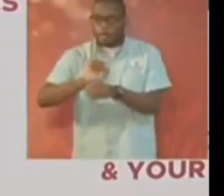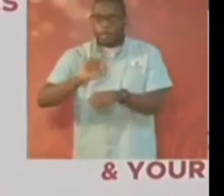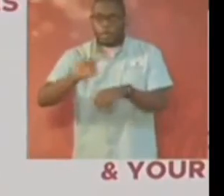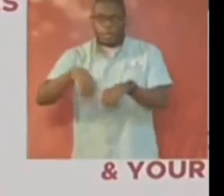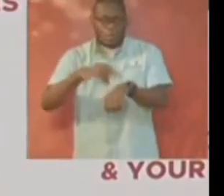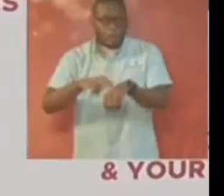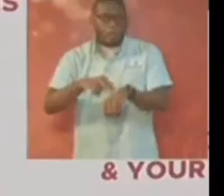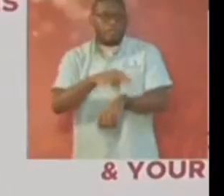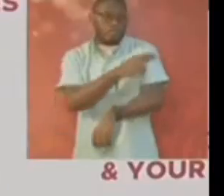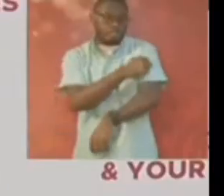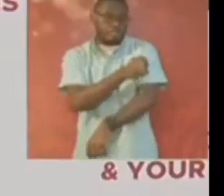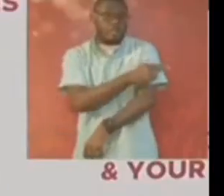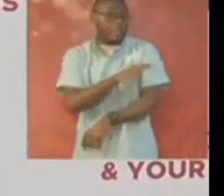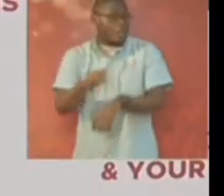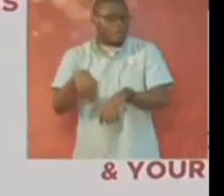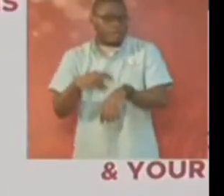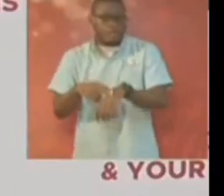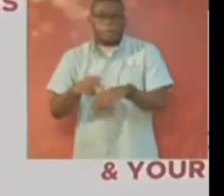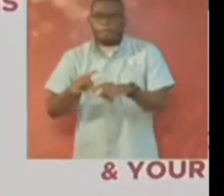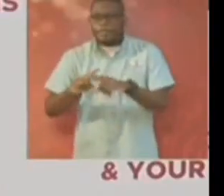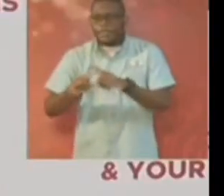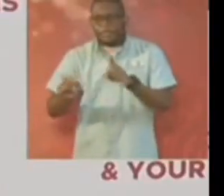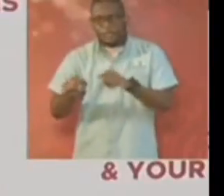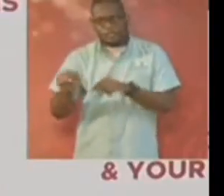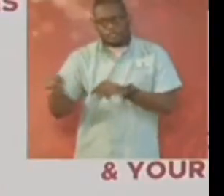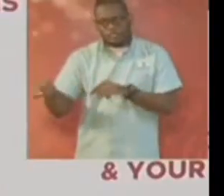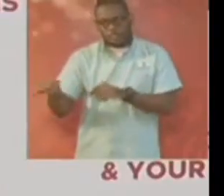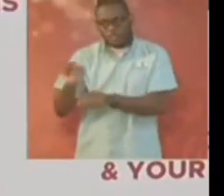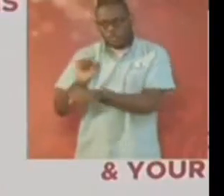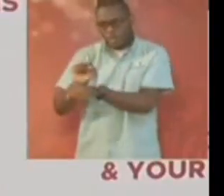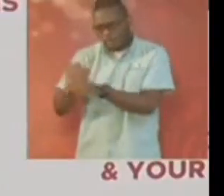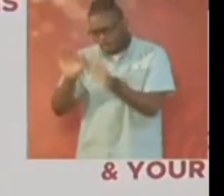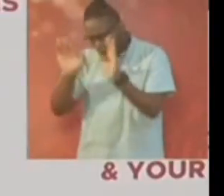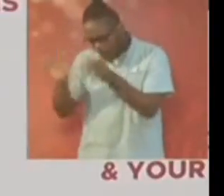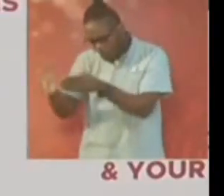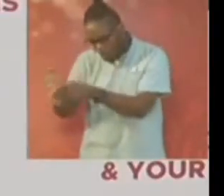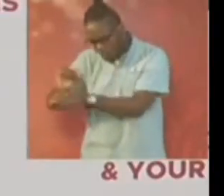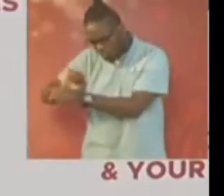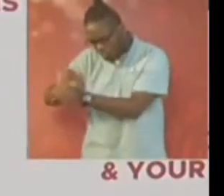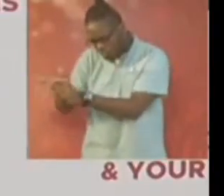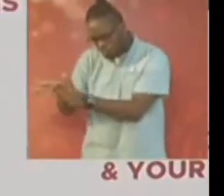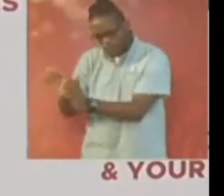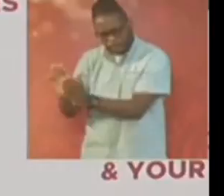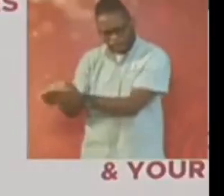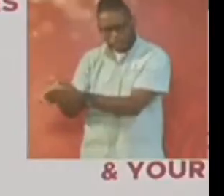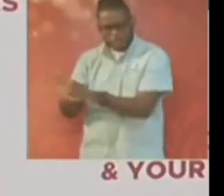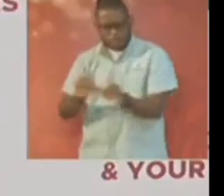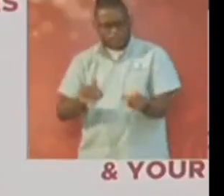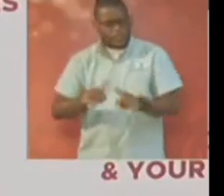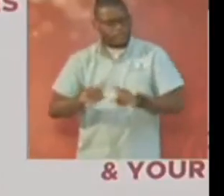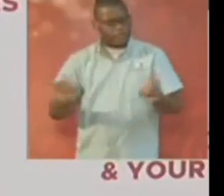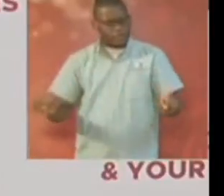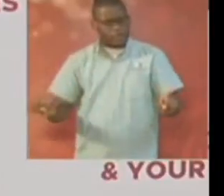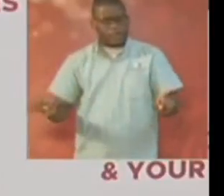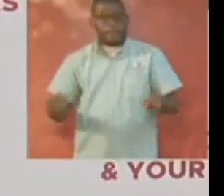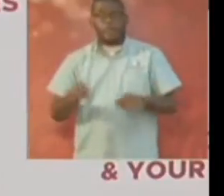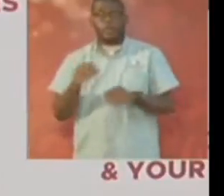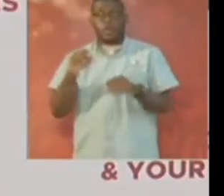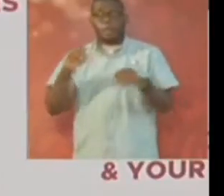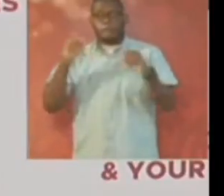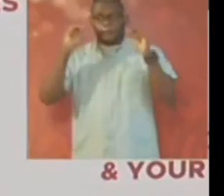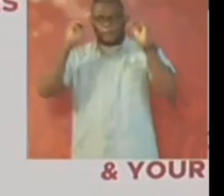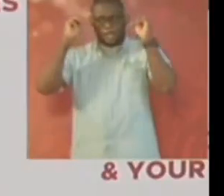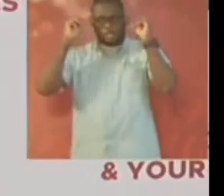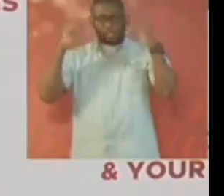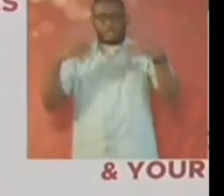So in summary, the Ministry of Health has implemented measures to reduce the burnout of staff with